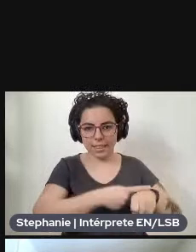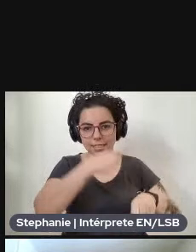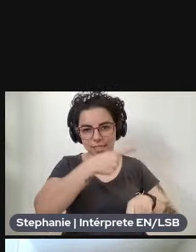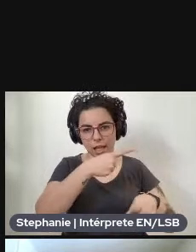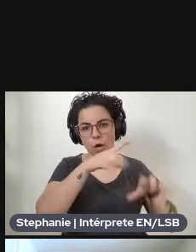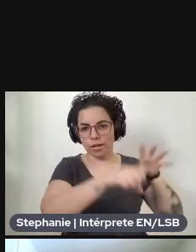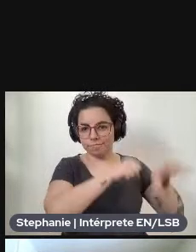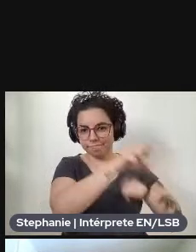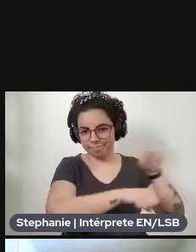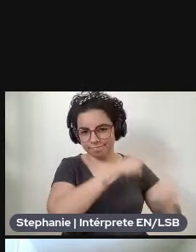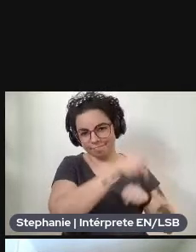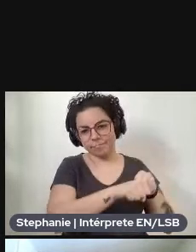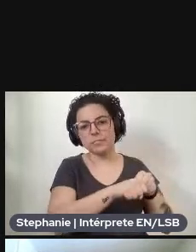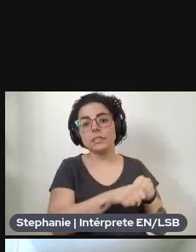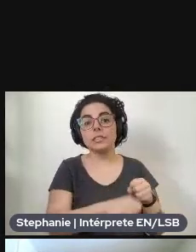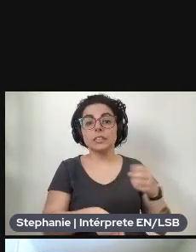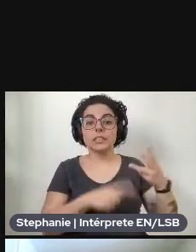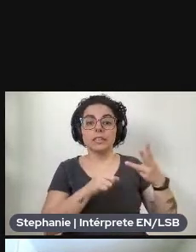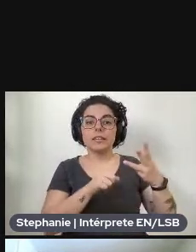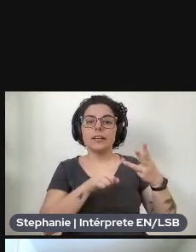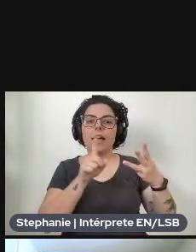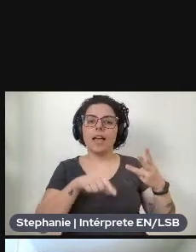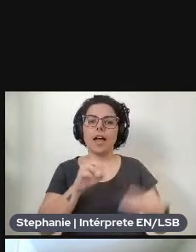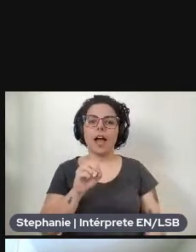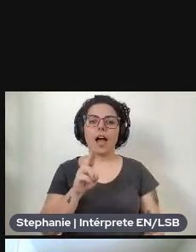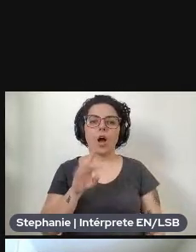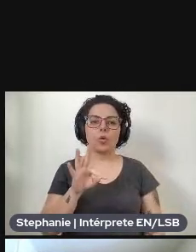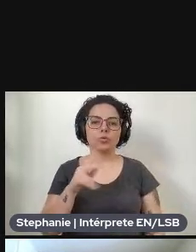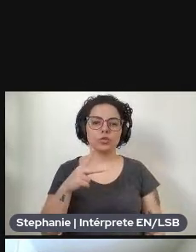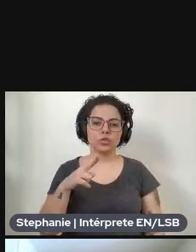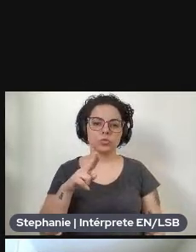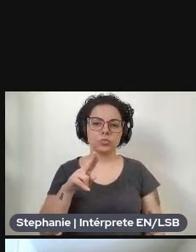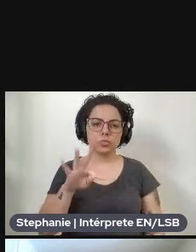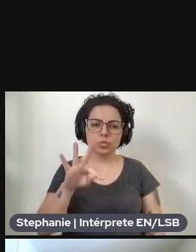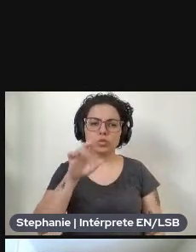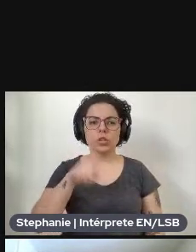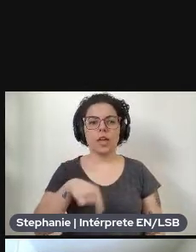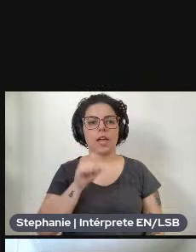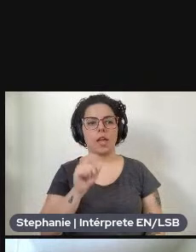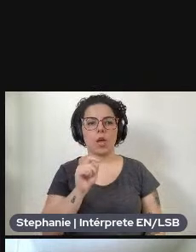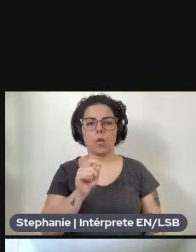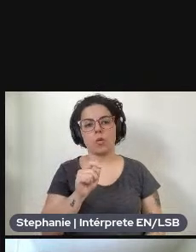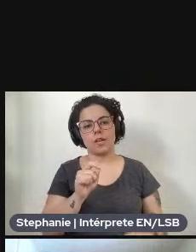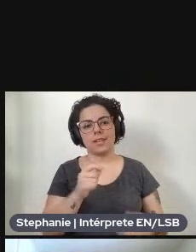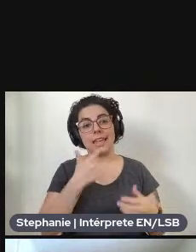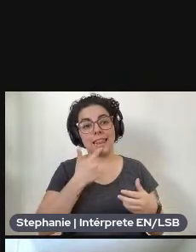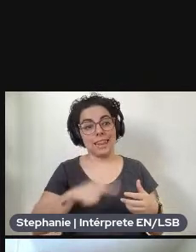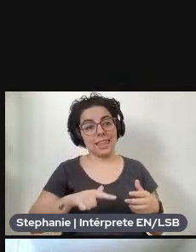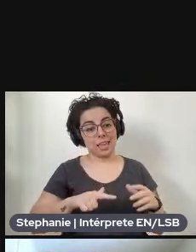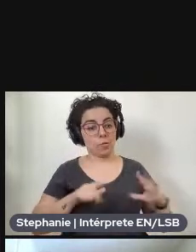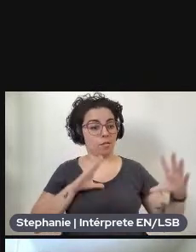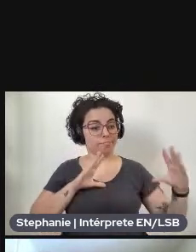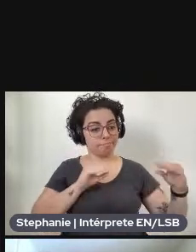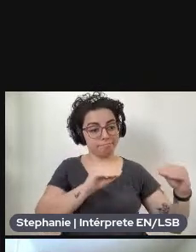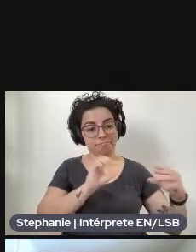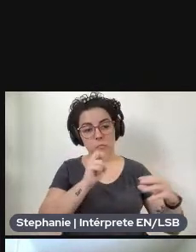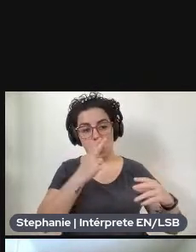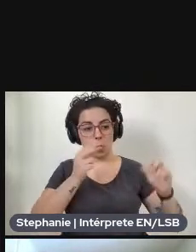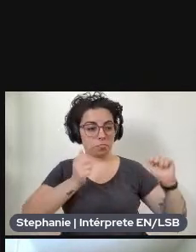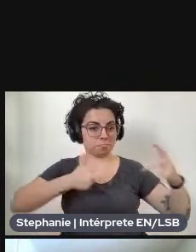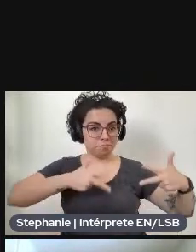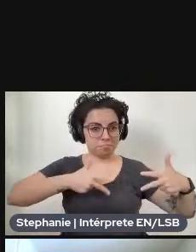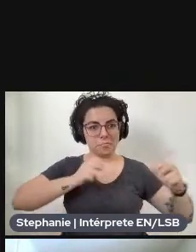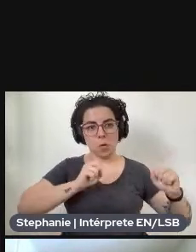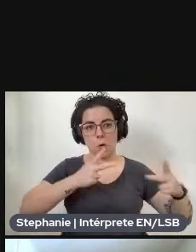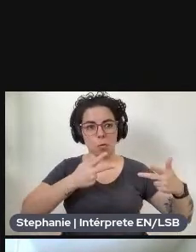the output component, which corresponds to spoken, written, or signed input, which of